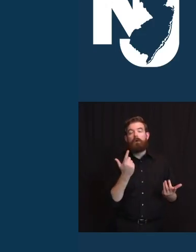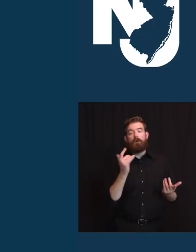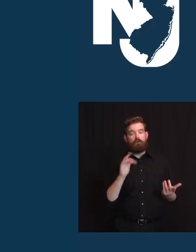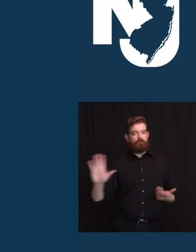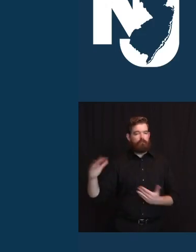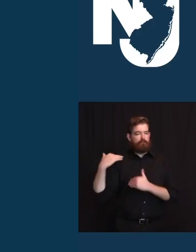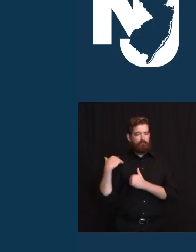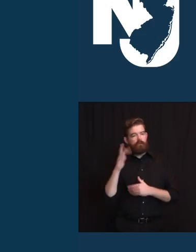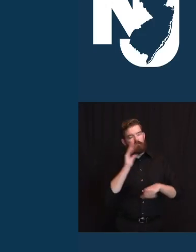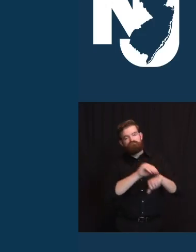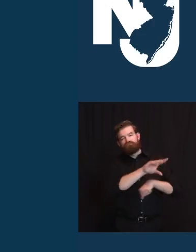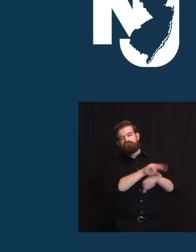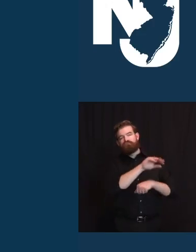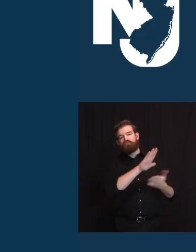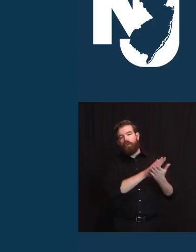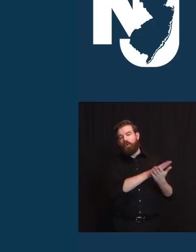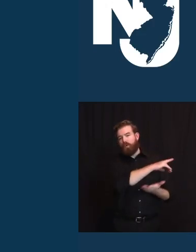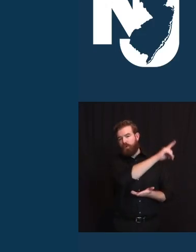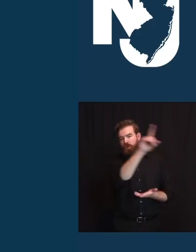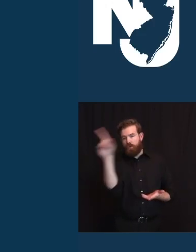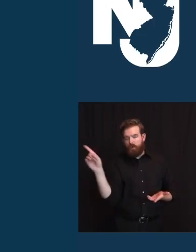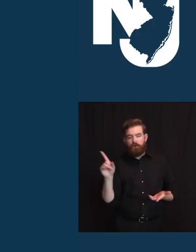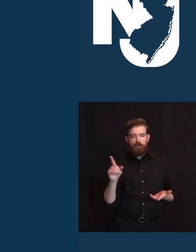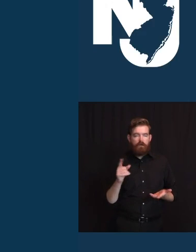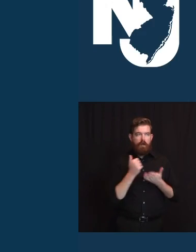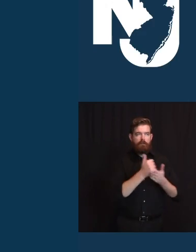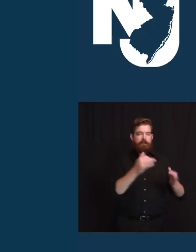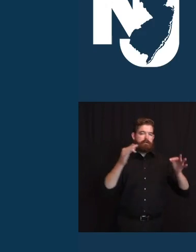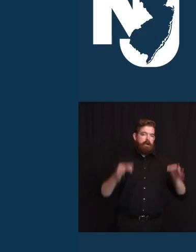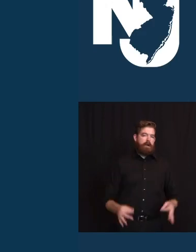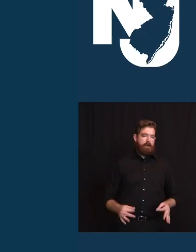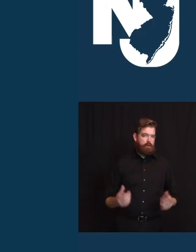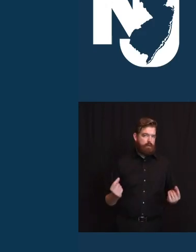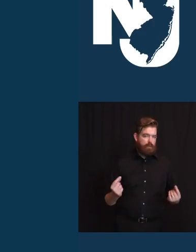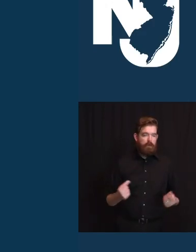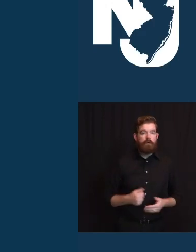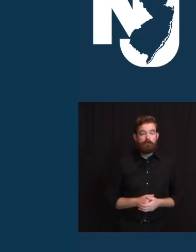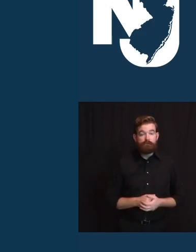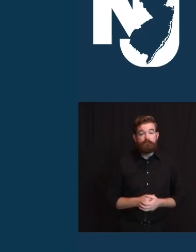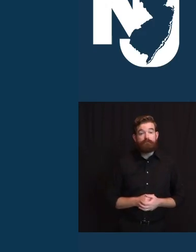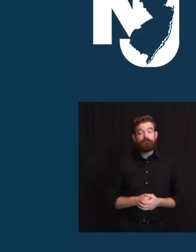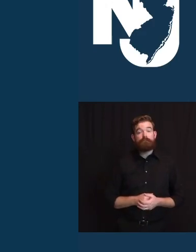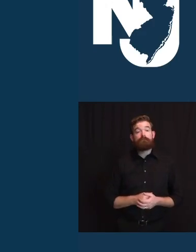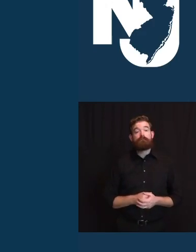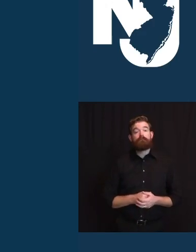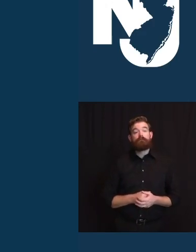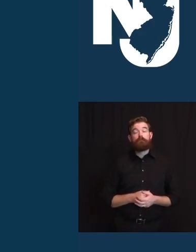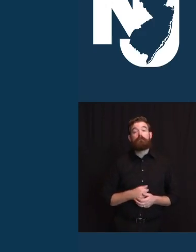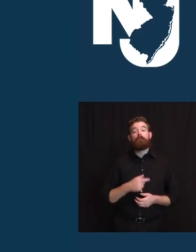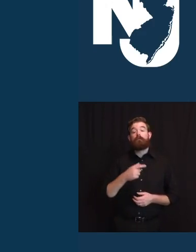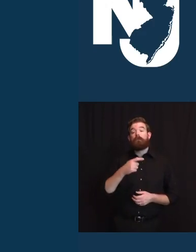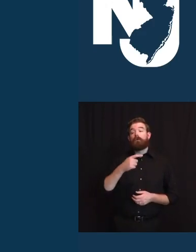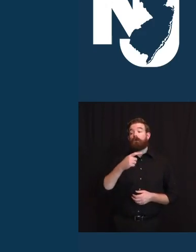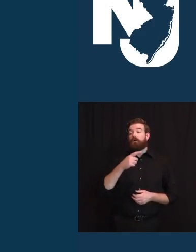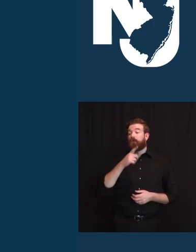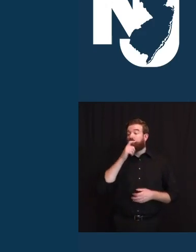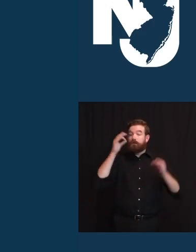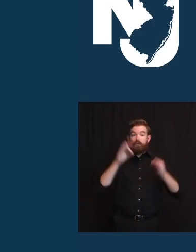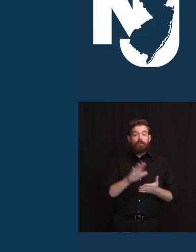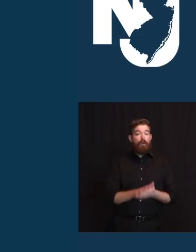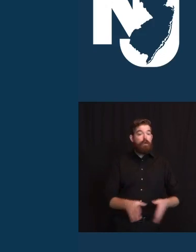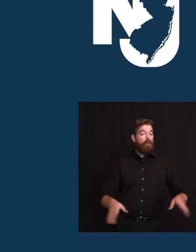School closures is a local decision that should be made by school administrators in consultation with local public health